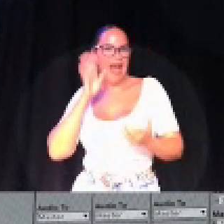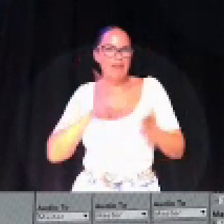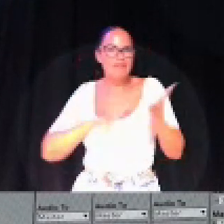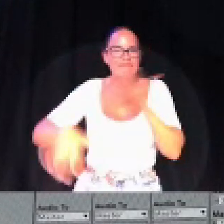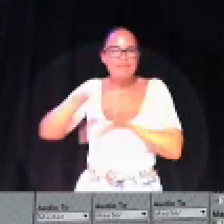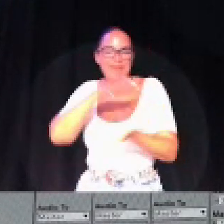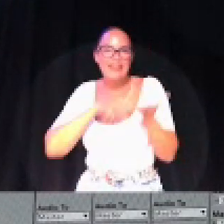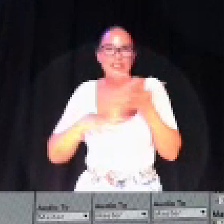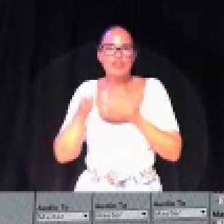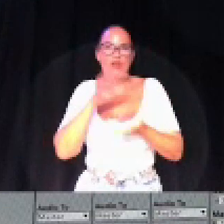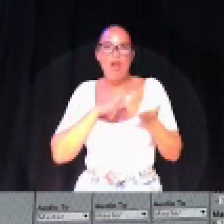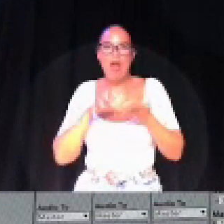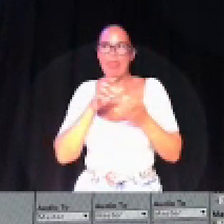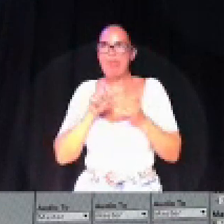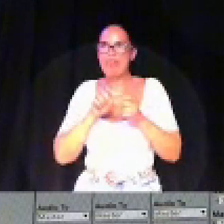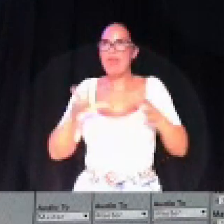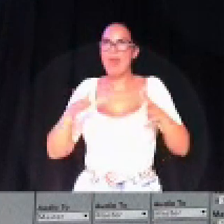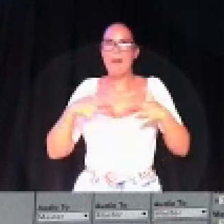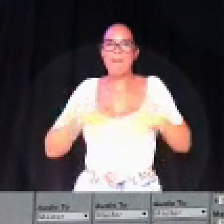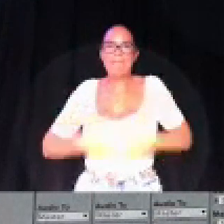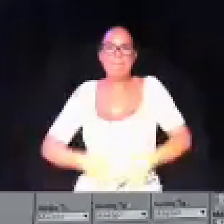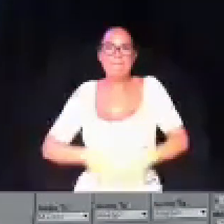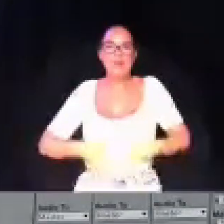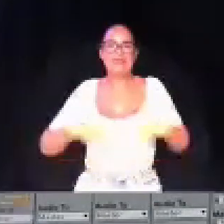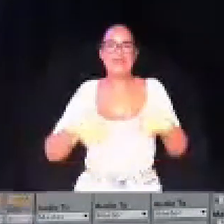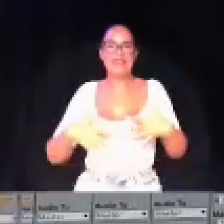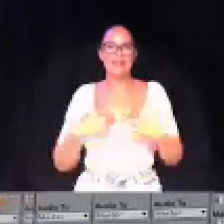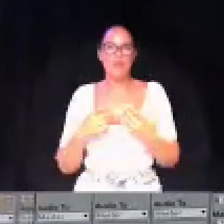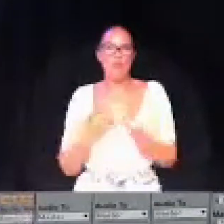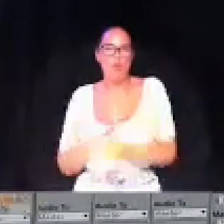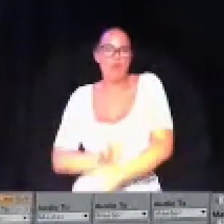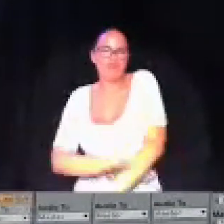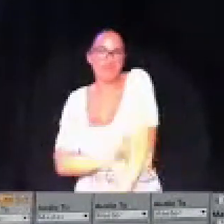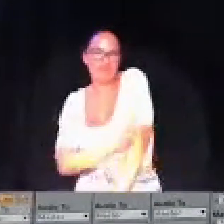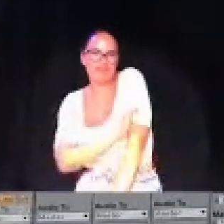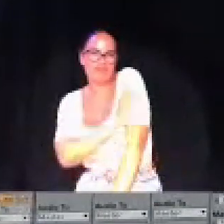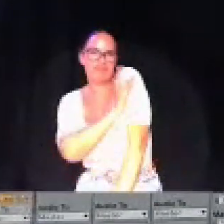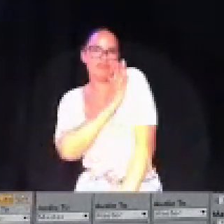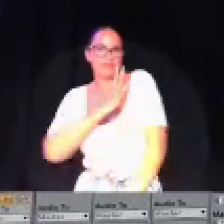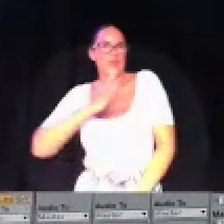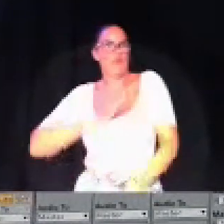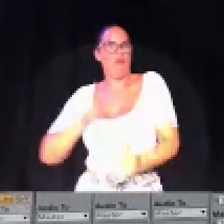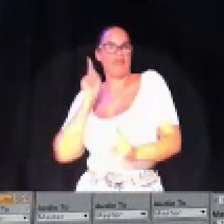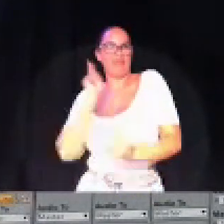lots of things that kind of give you goosebumps, I think is the main criteria.